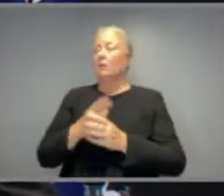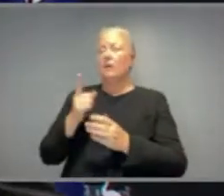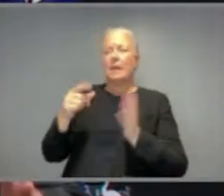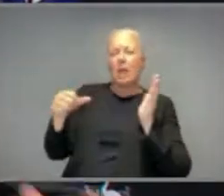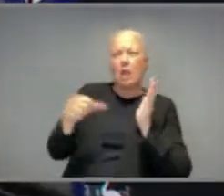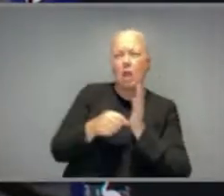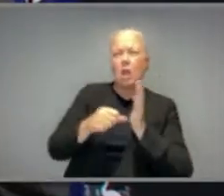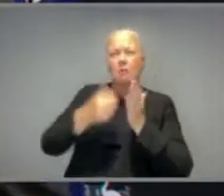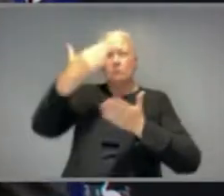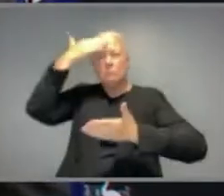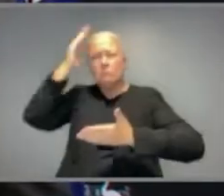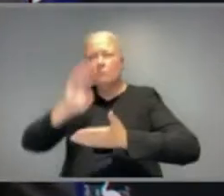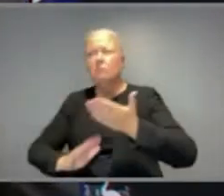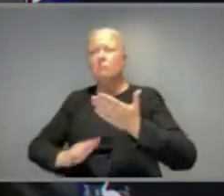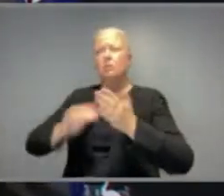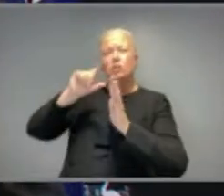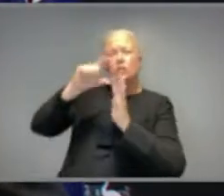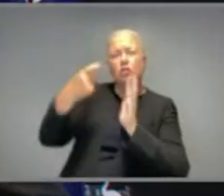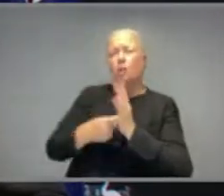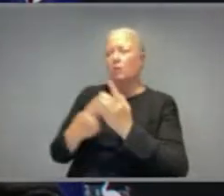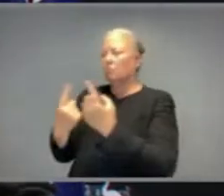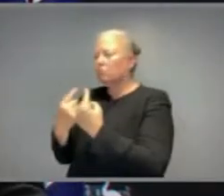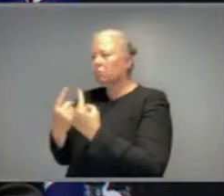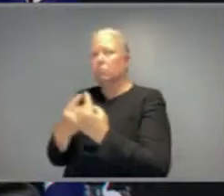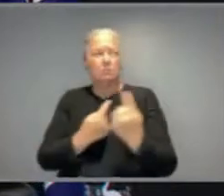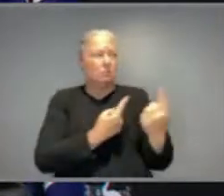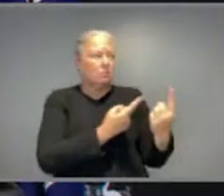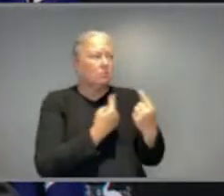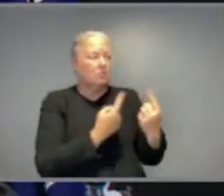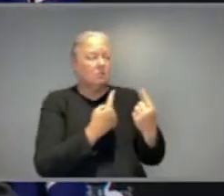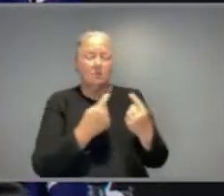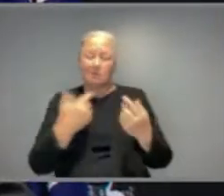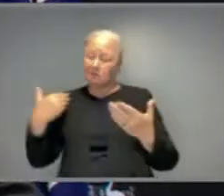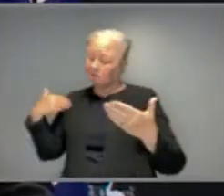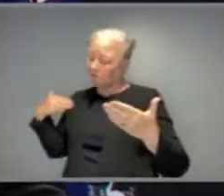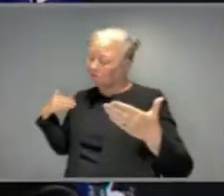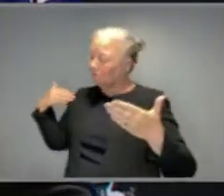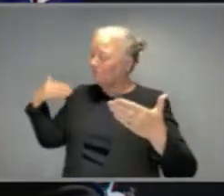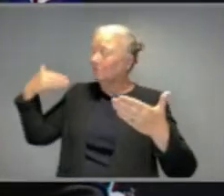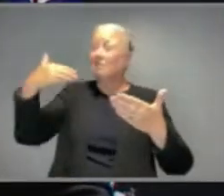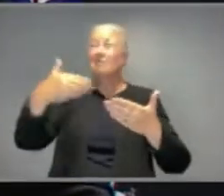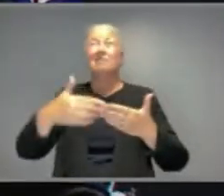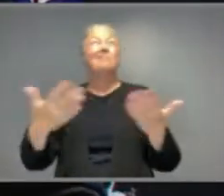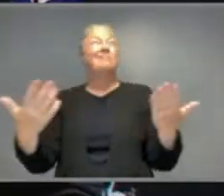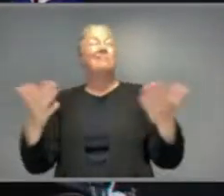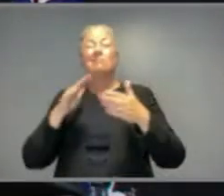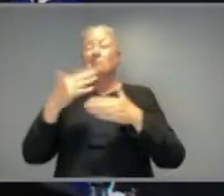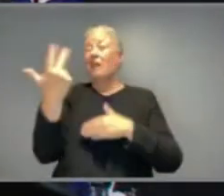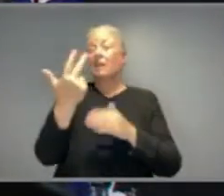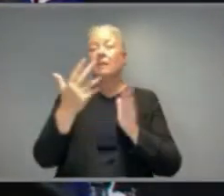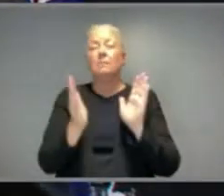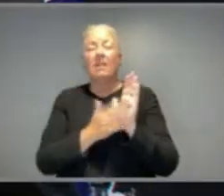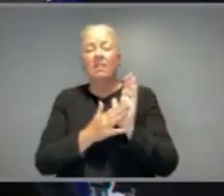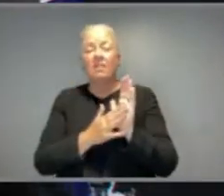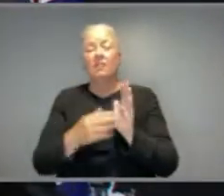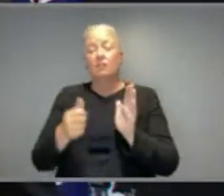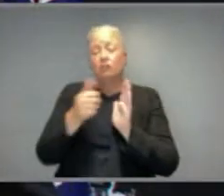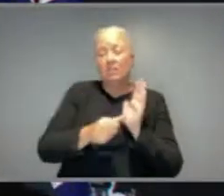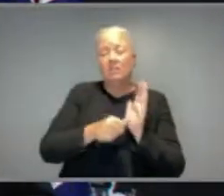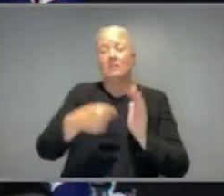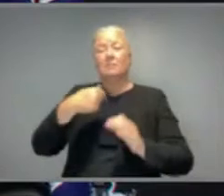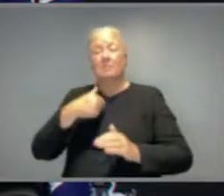stress health and economic advice. All through this crisis, over the last more than 18 months, the Treasurer and I, the Health Minister, the